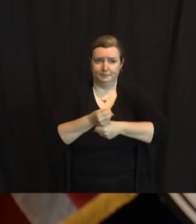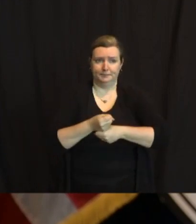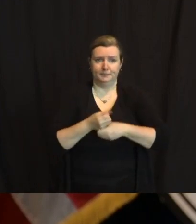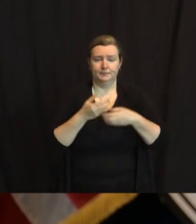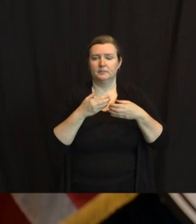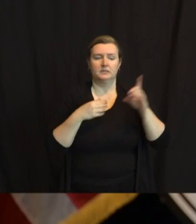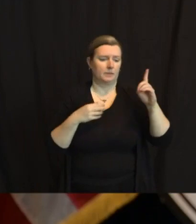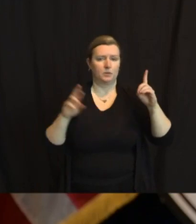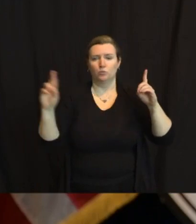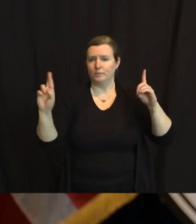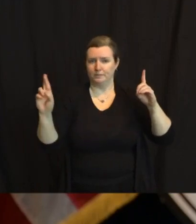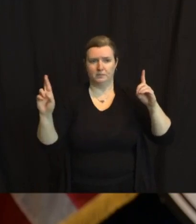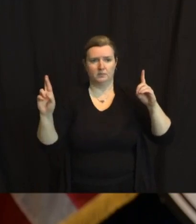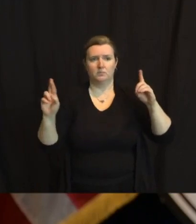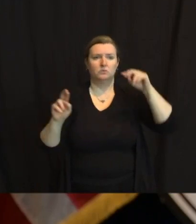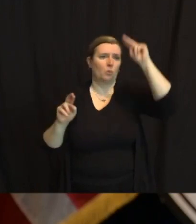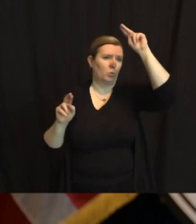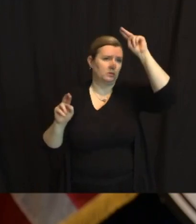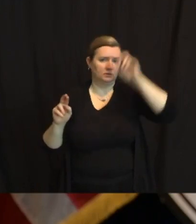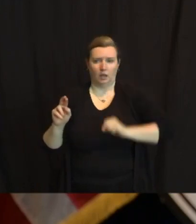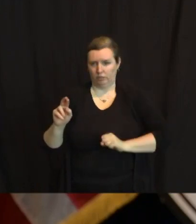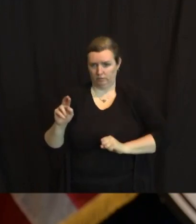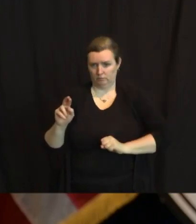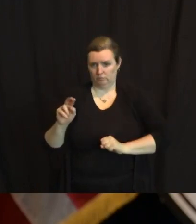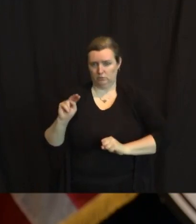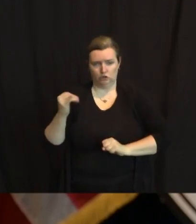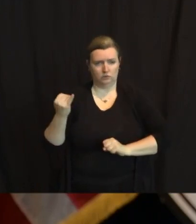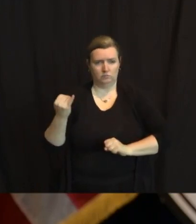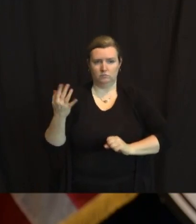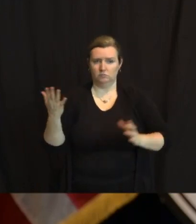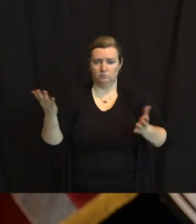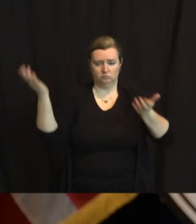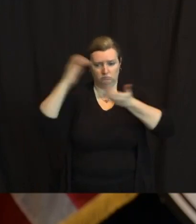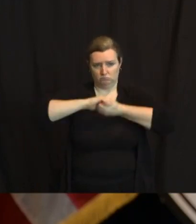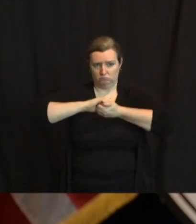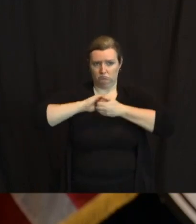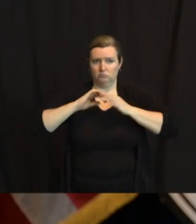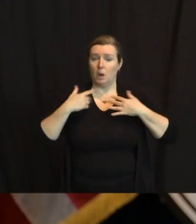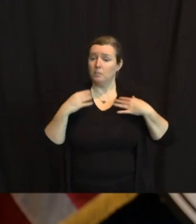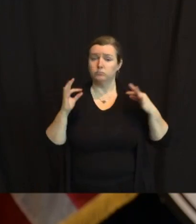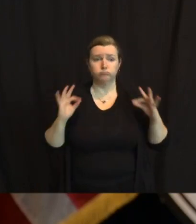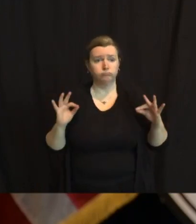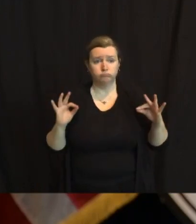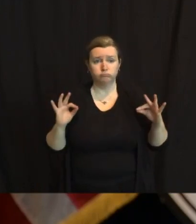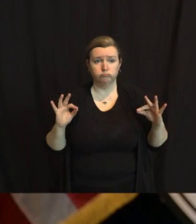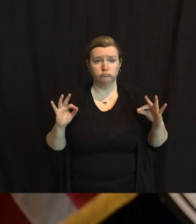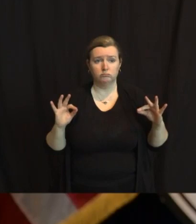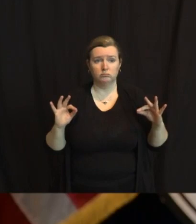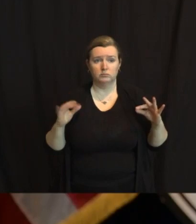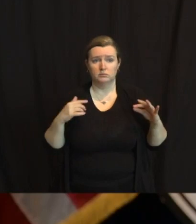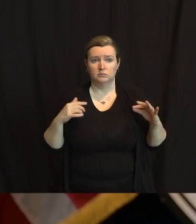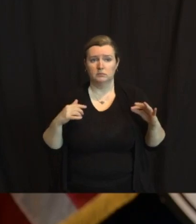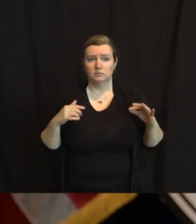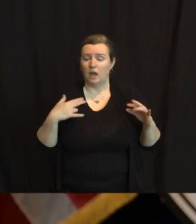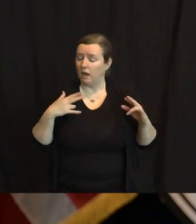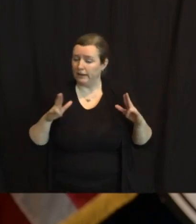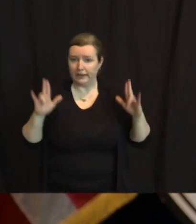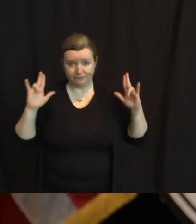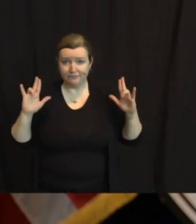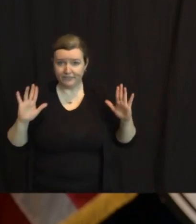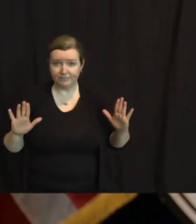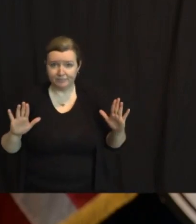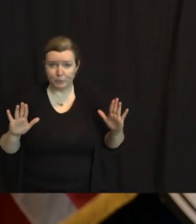state. And I'm not saying that to be holier than thou or that we've got it all figured out, but this was a big dent in